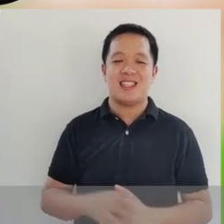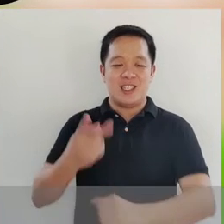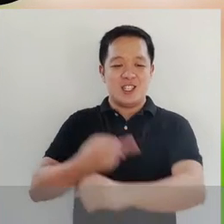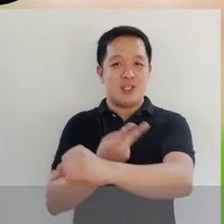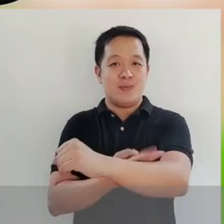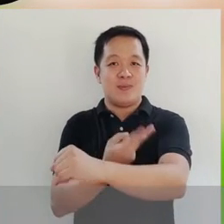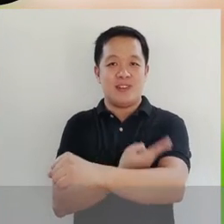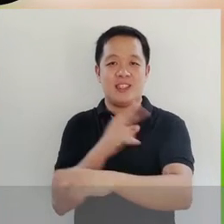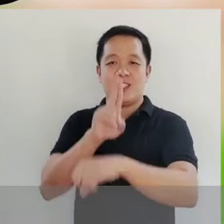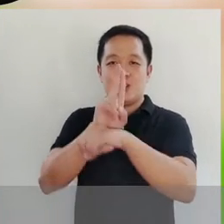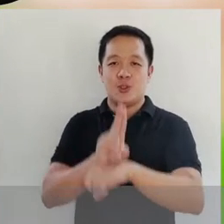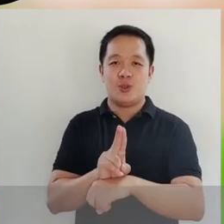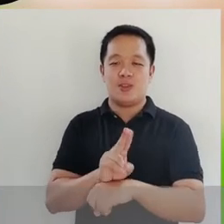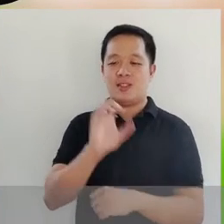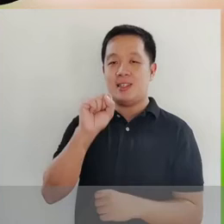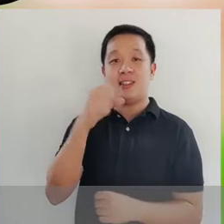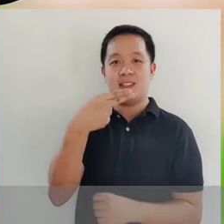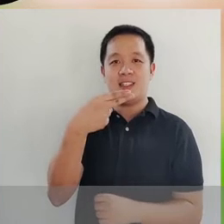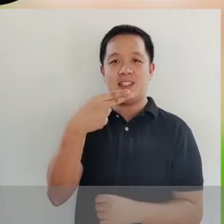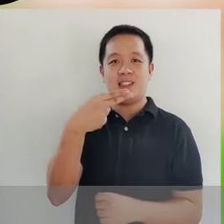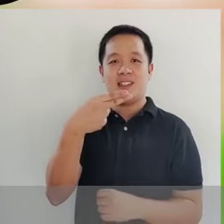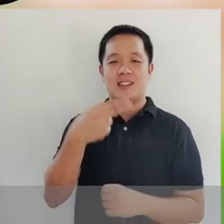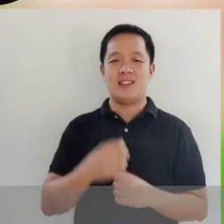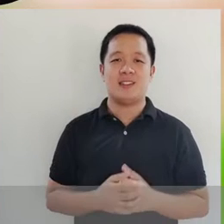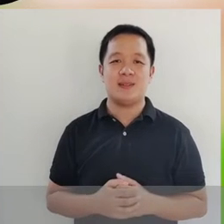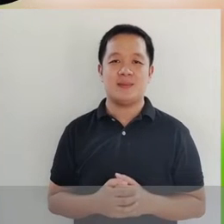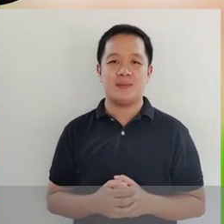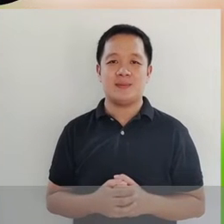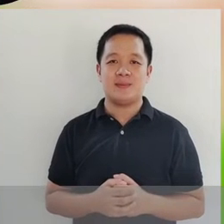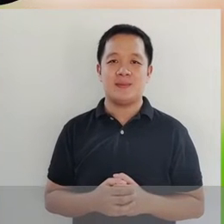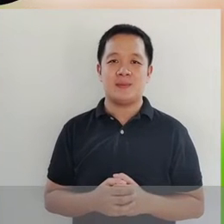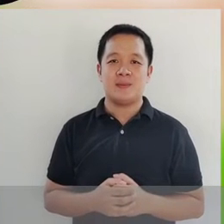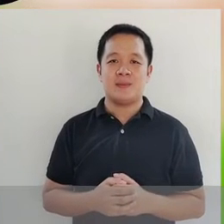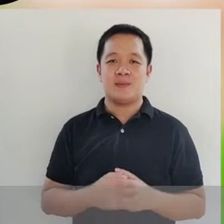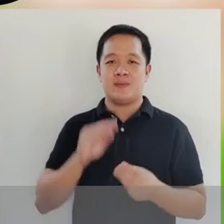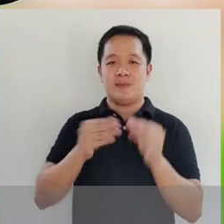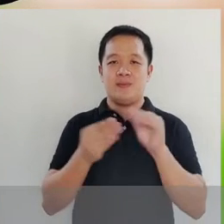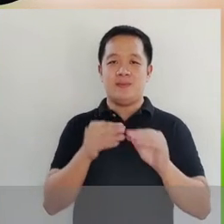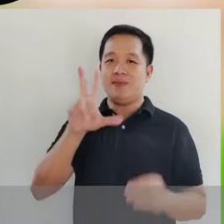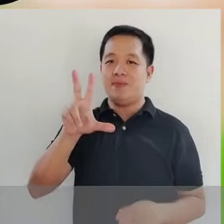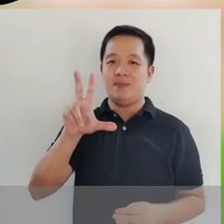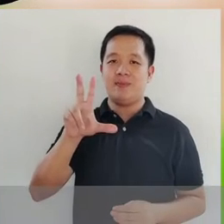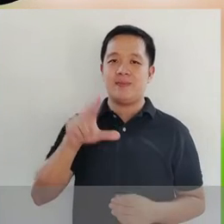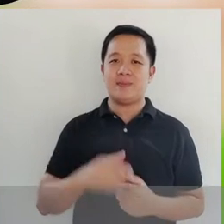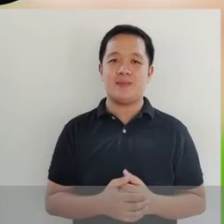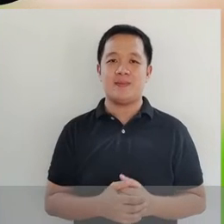Sheep. We use the SH digraph. Number